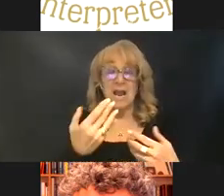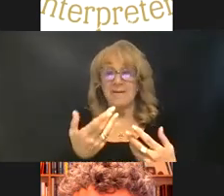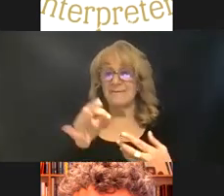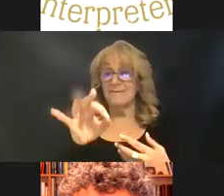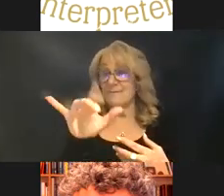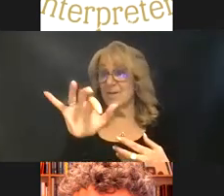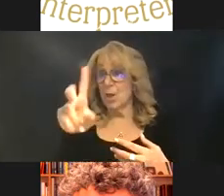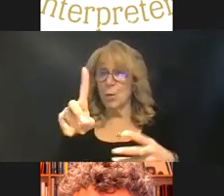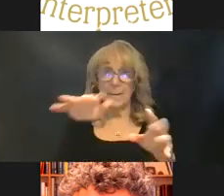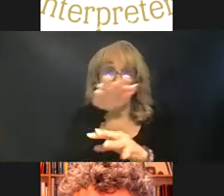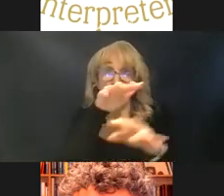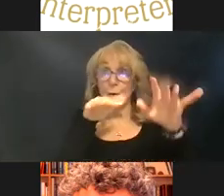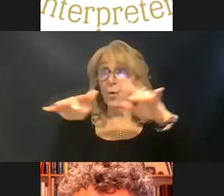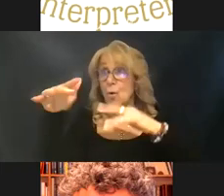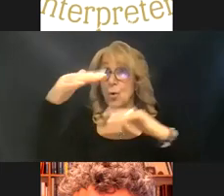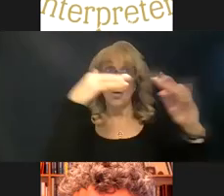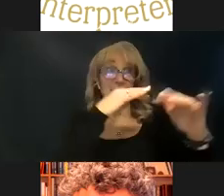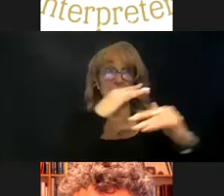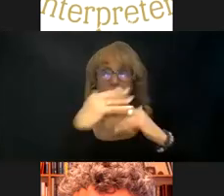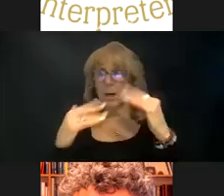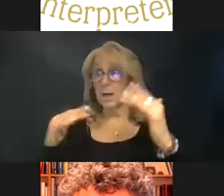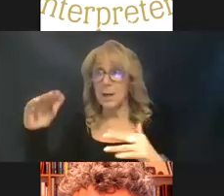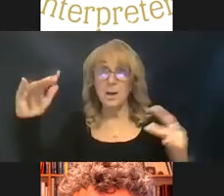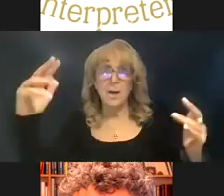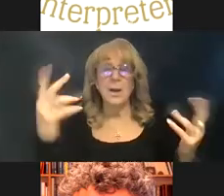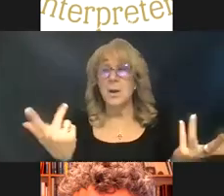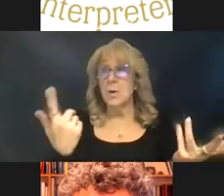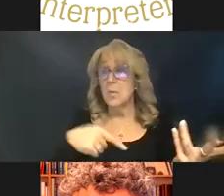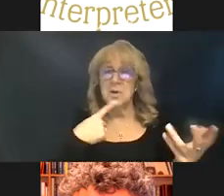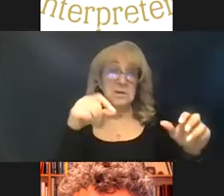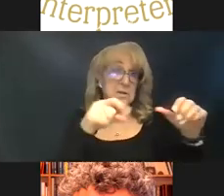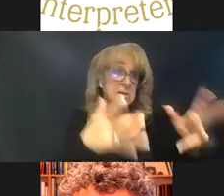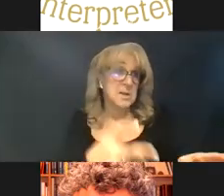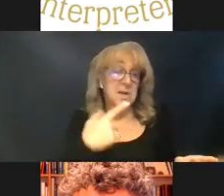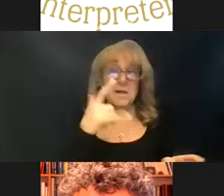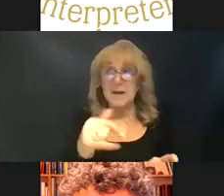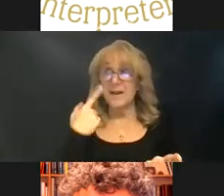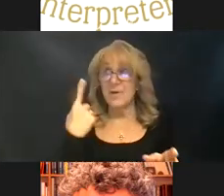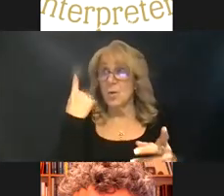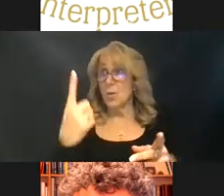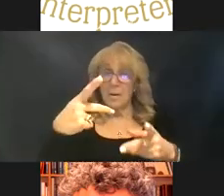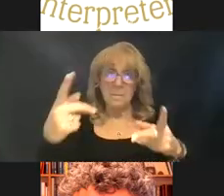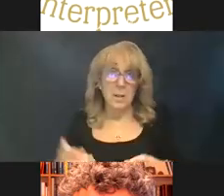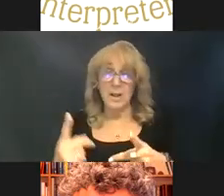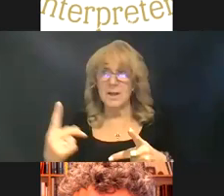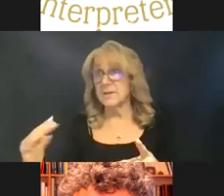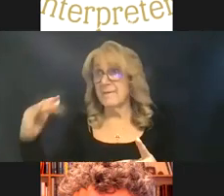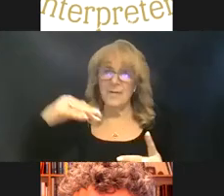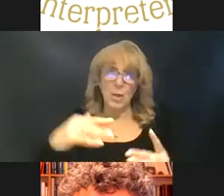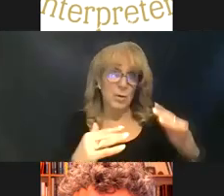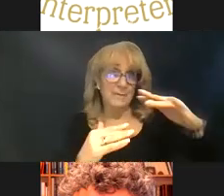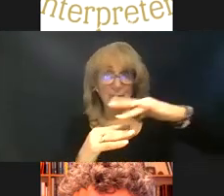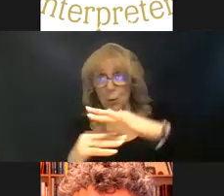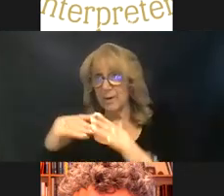say, if there is a difference in the way that the fluid is moving from one place to the other, we say that there must be a vortex